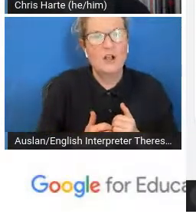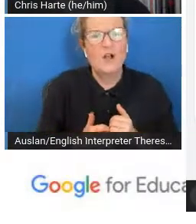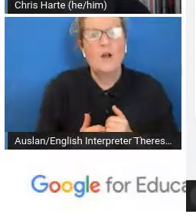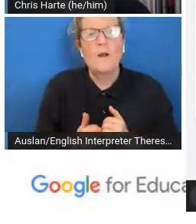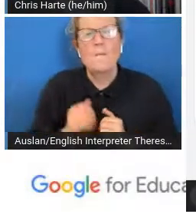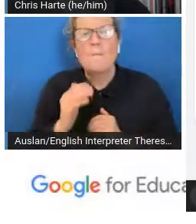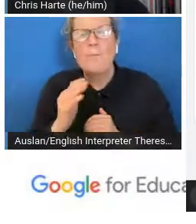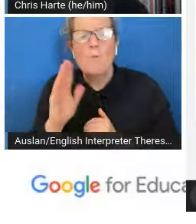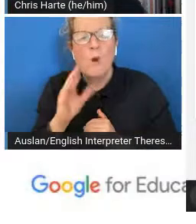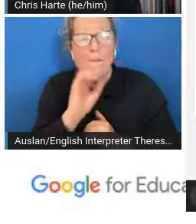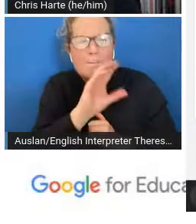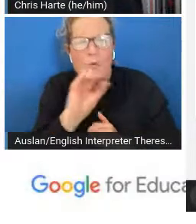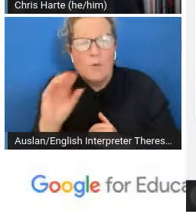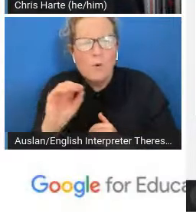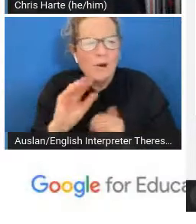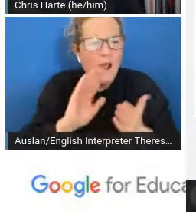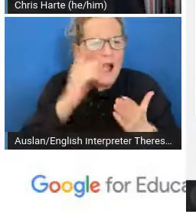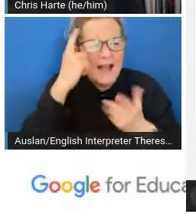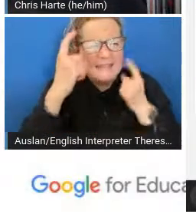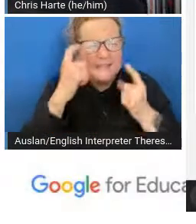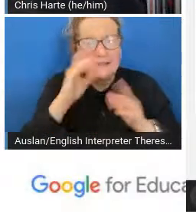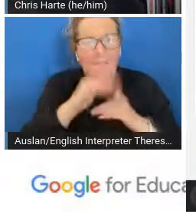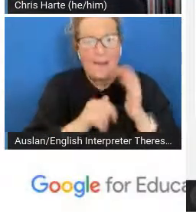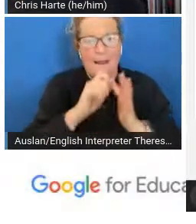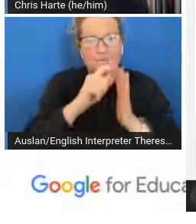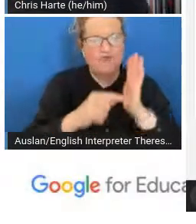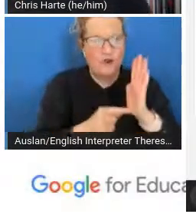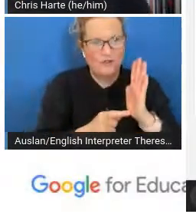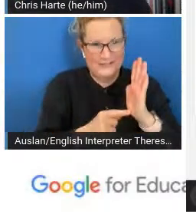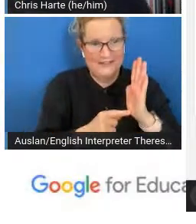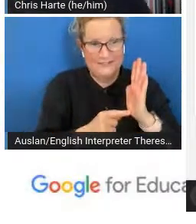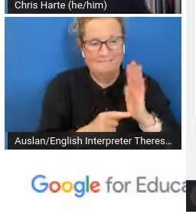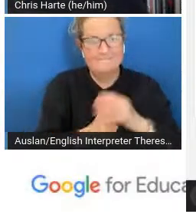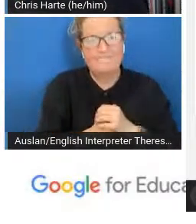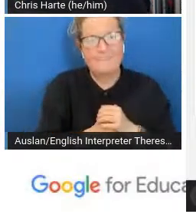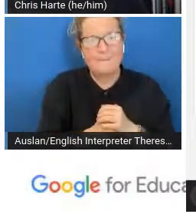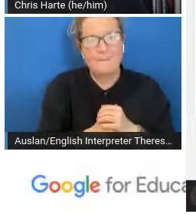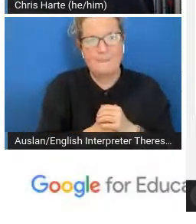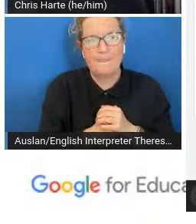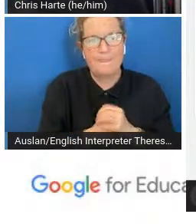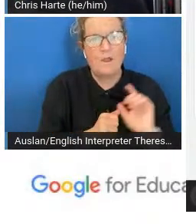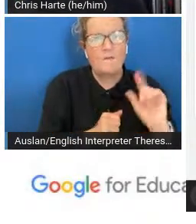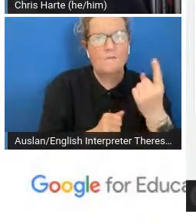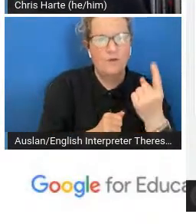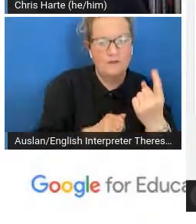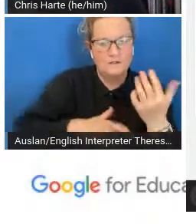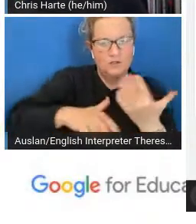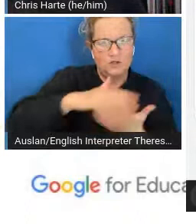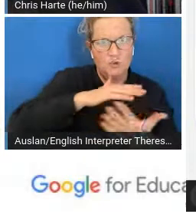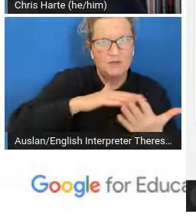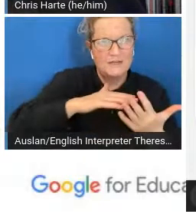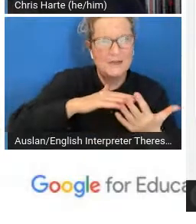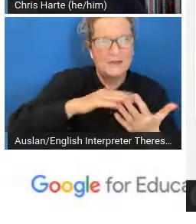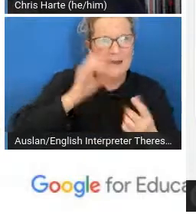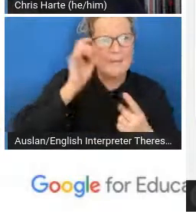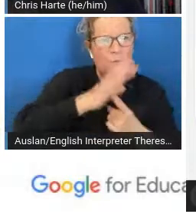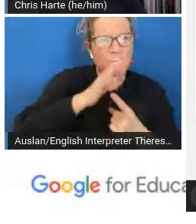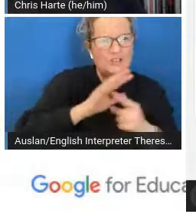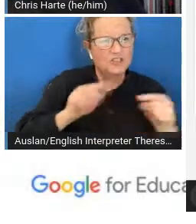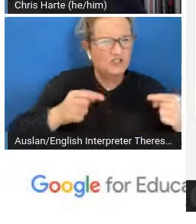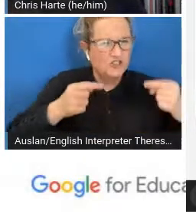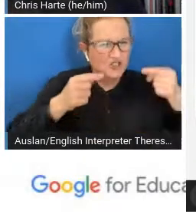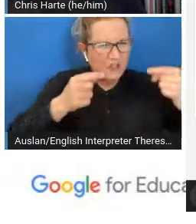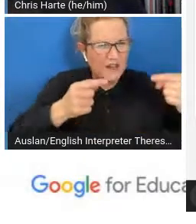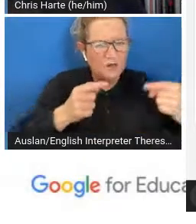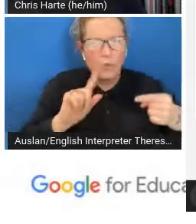for the classroom. So, for example, on the first page where it says a socially important challenge, what are some socially important challenges that